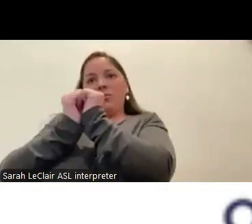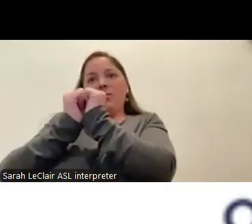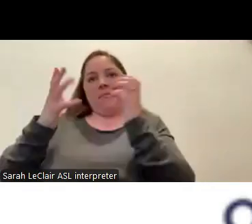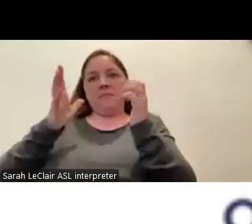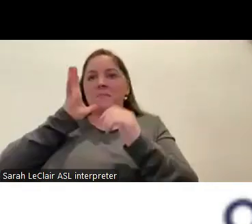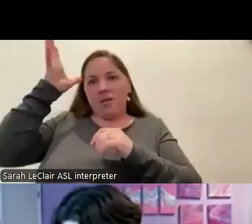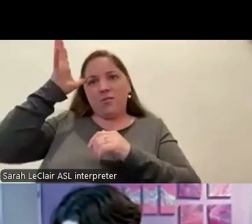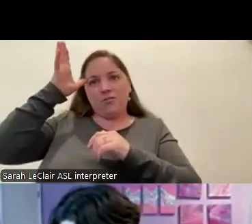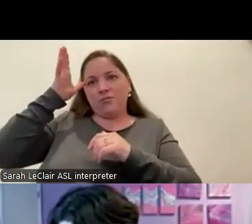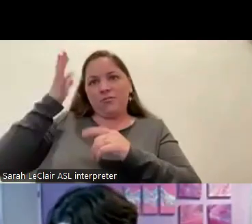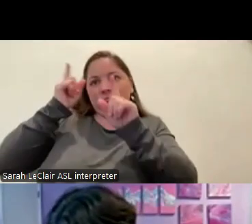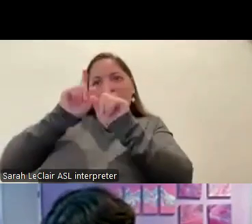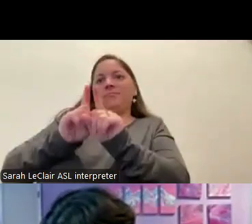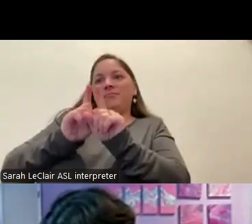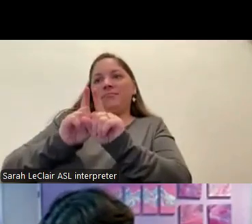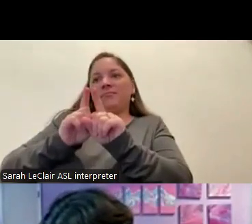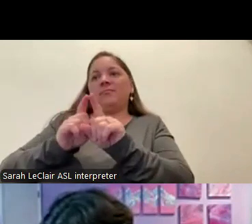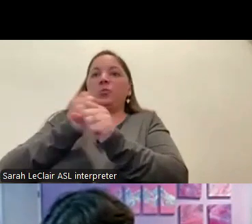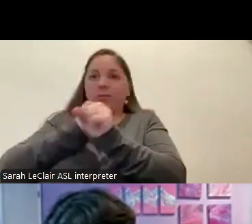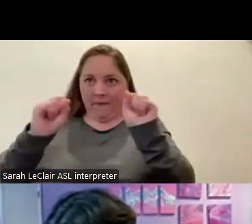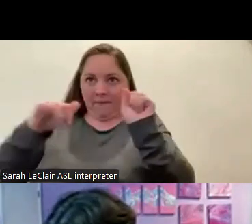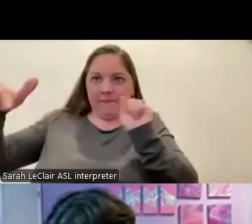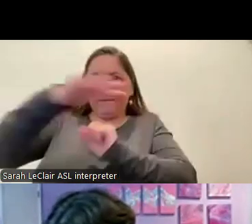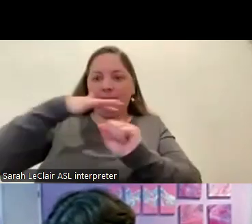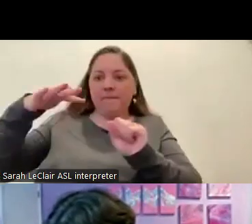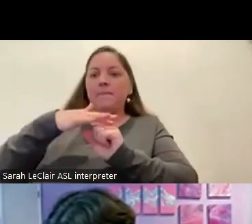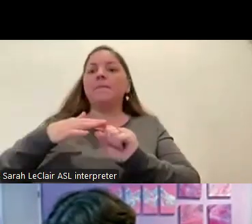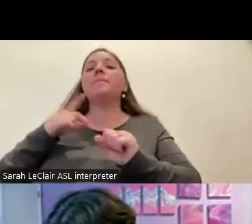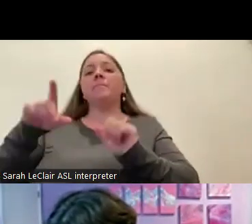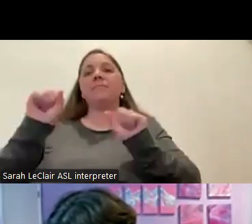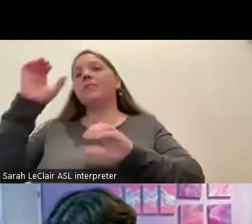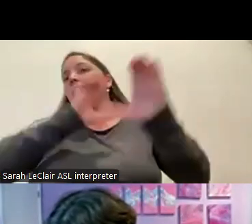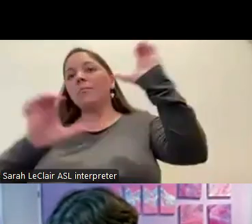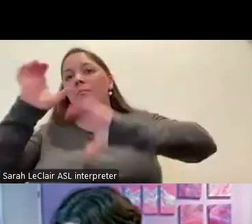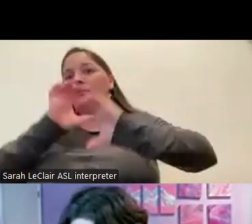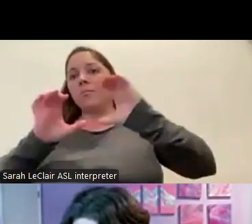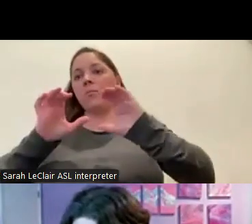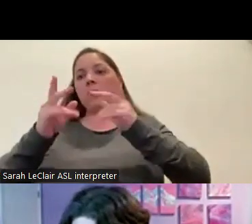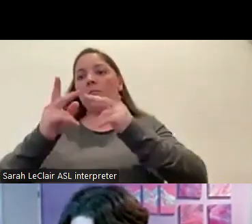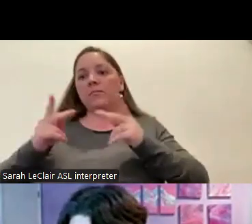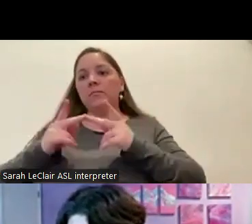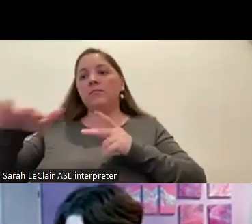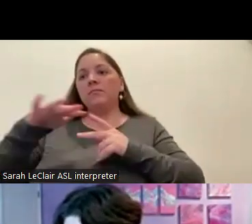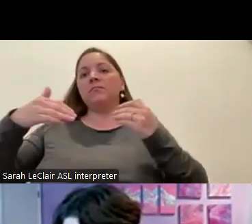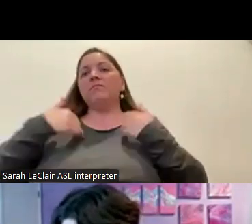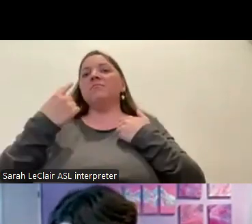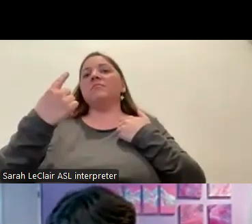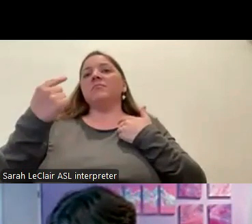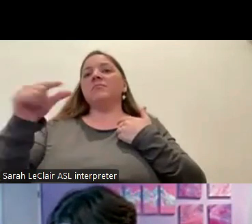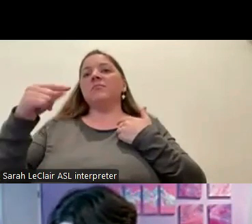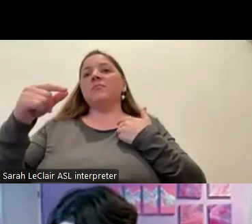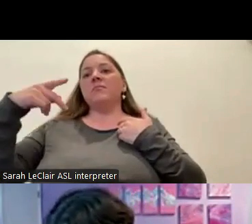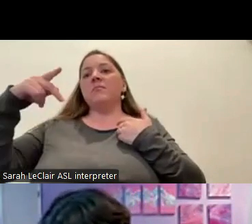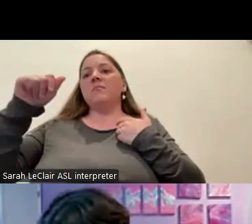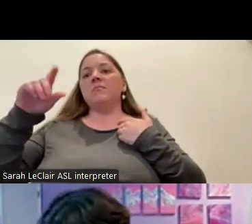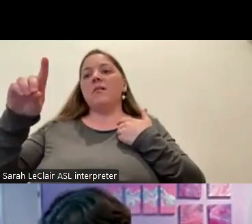parent participating with them. They're able to explore the facility. We have a green pad where there are